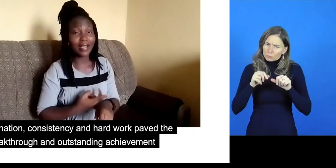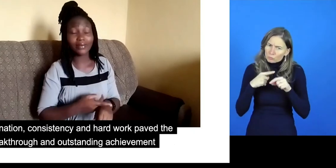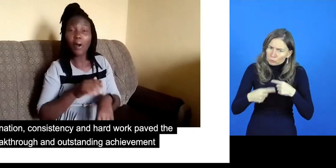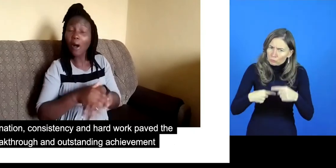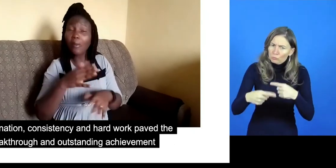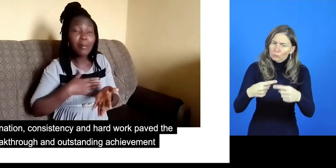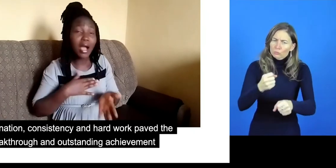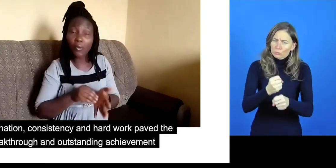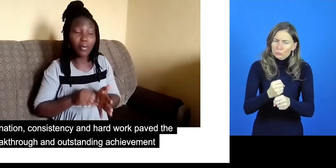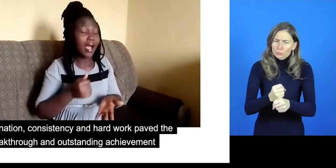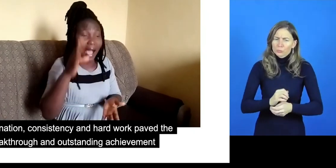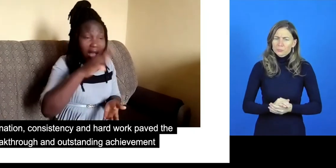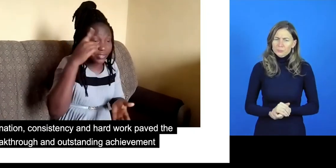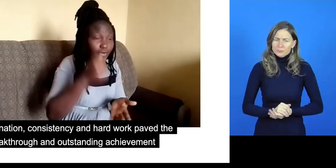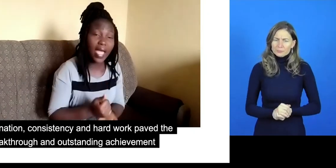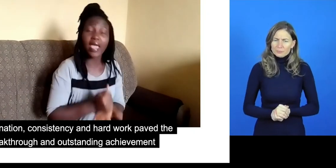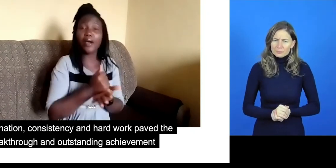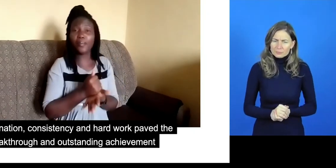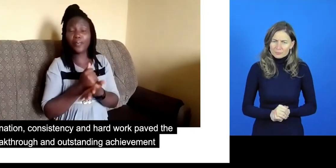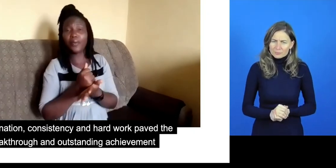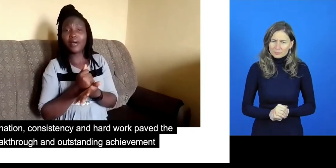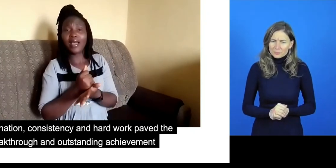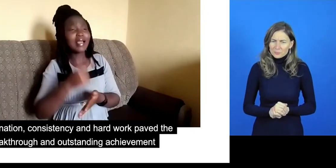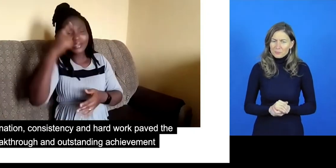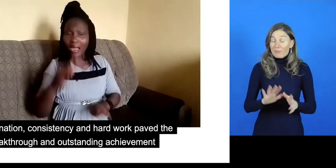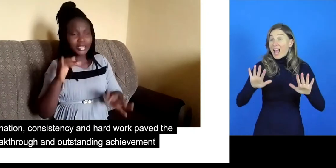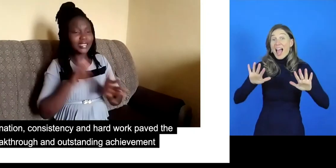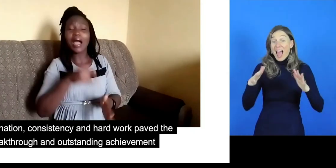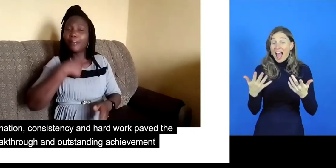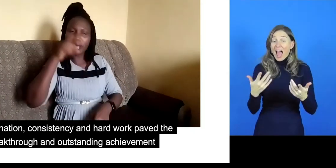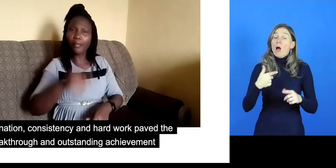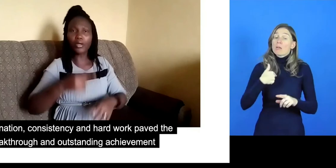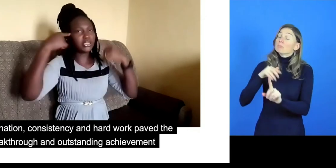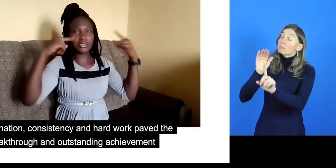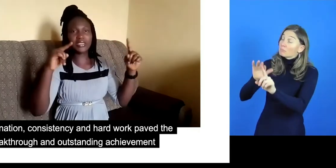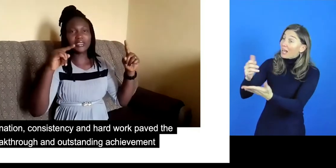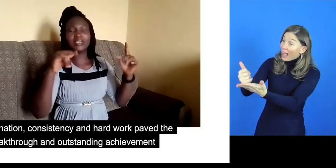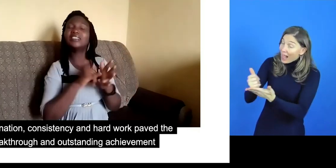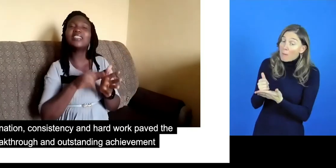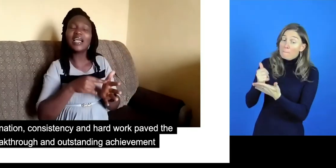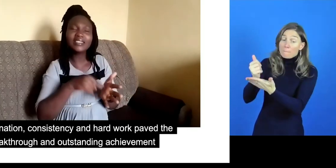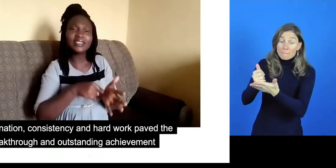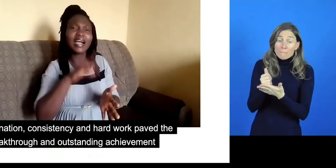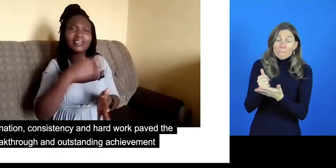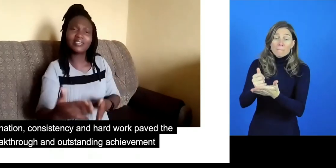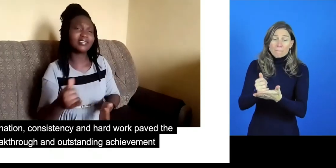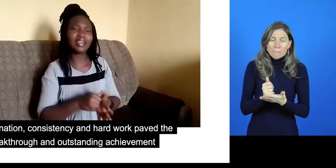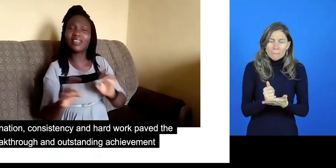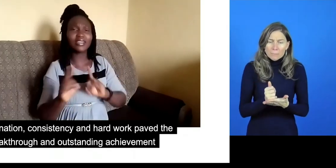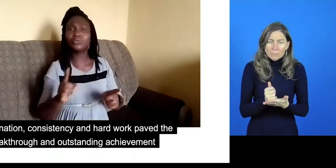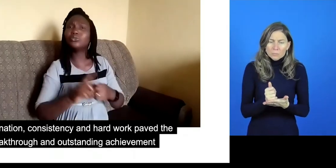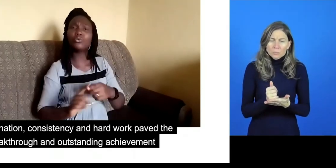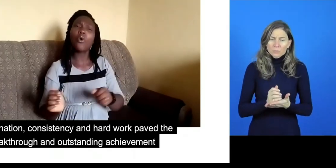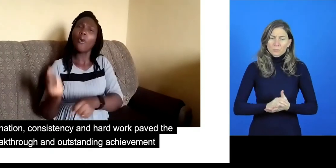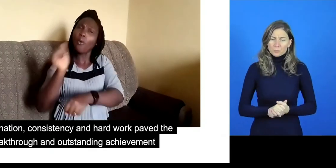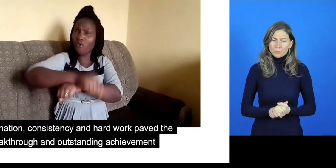work hard on my own, ask for help. I determined that me must succeed. That it is a thing that I